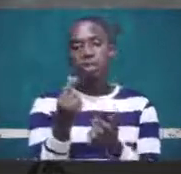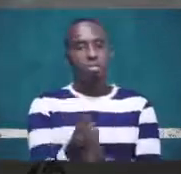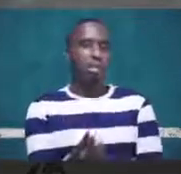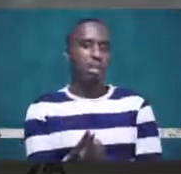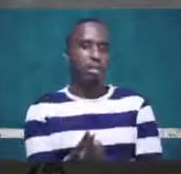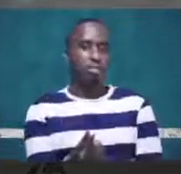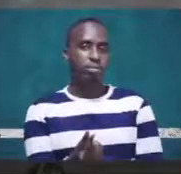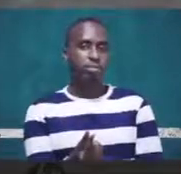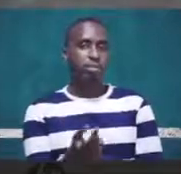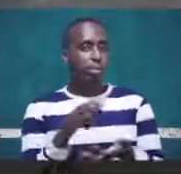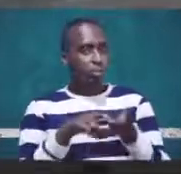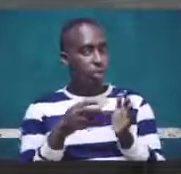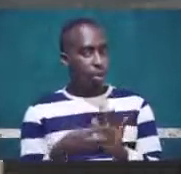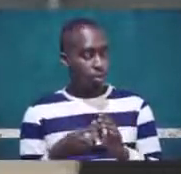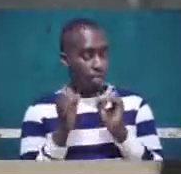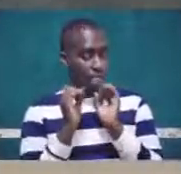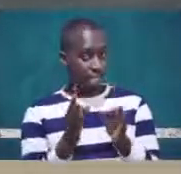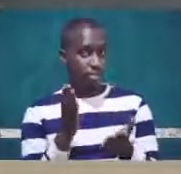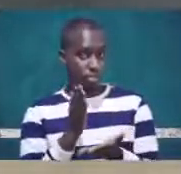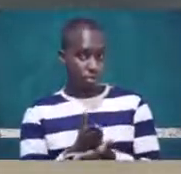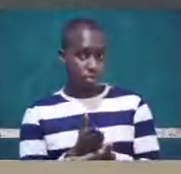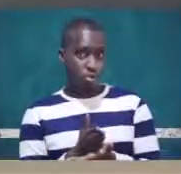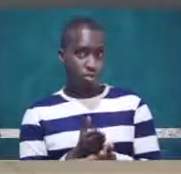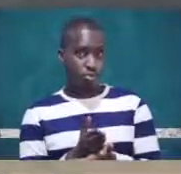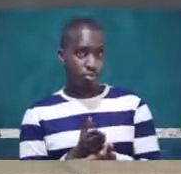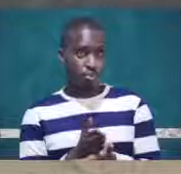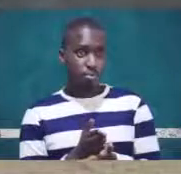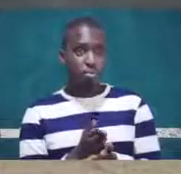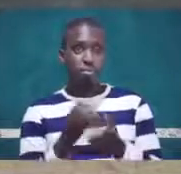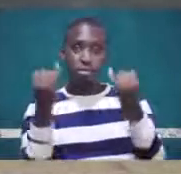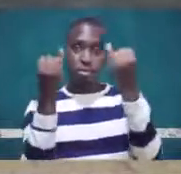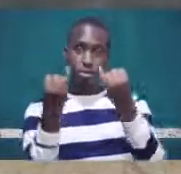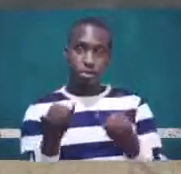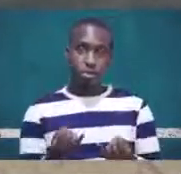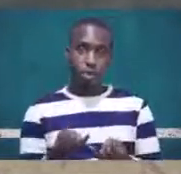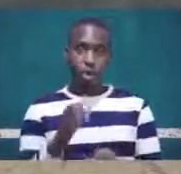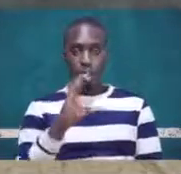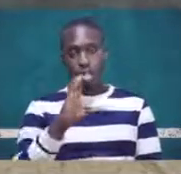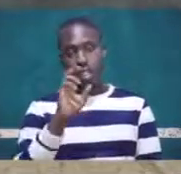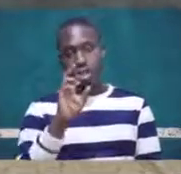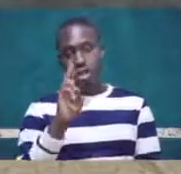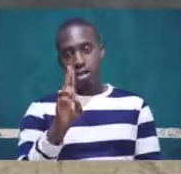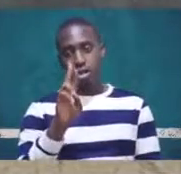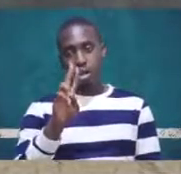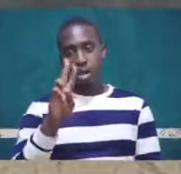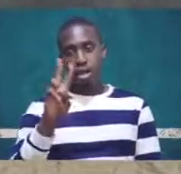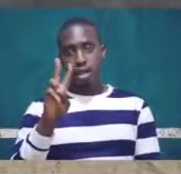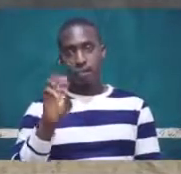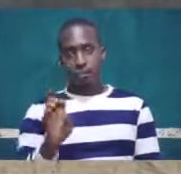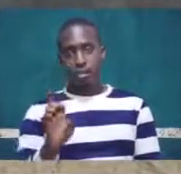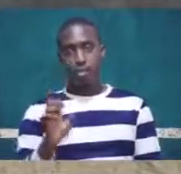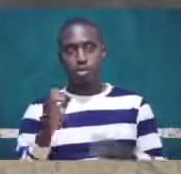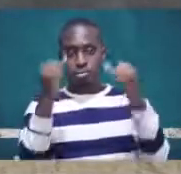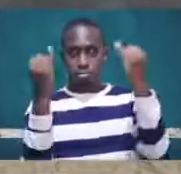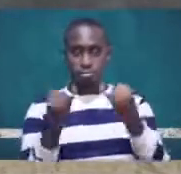be bought. So meaning that if you draw the curve, we shall have a positive slope.